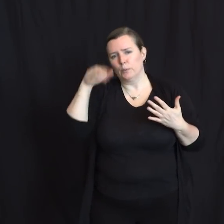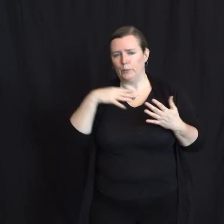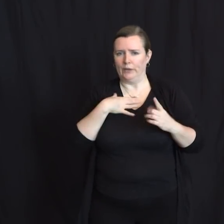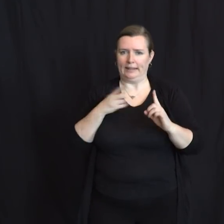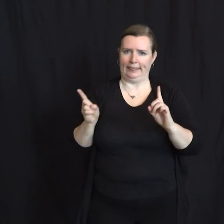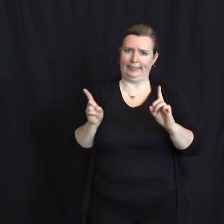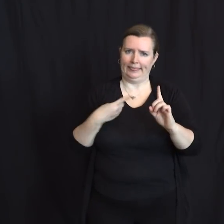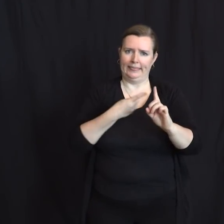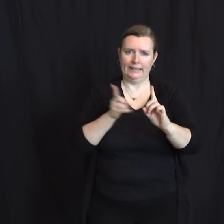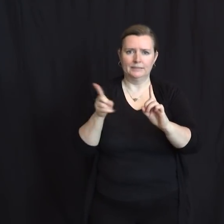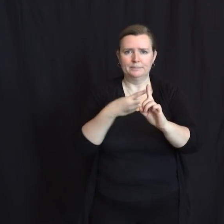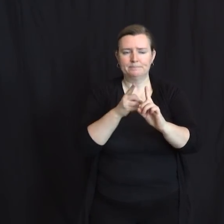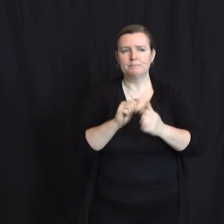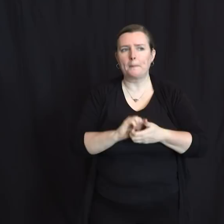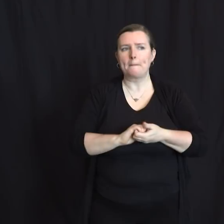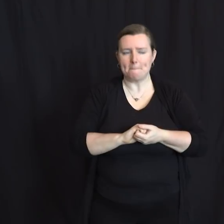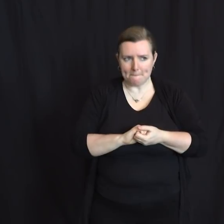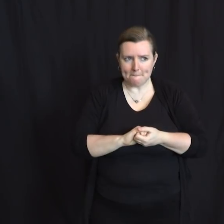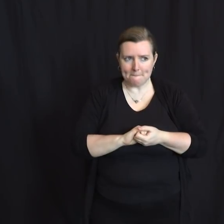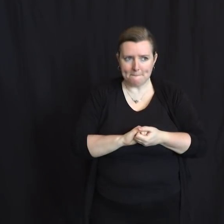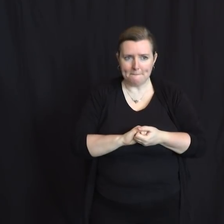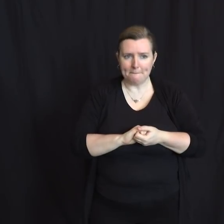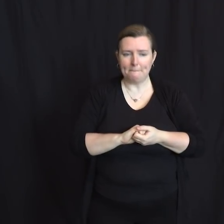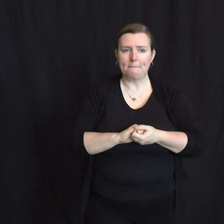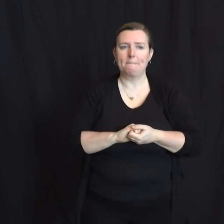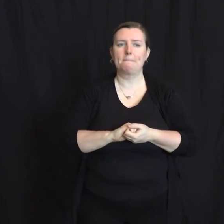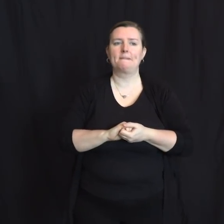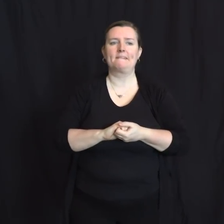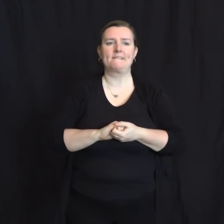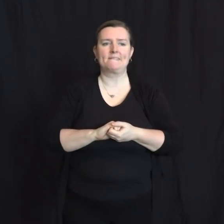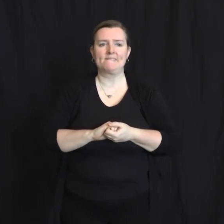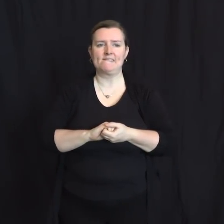might necessarily be. Thank you for